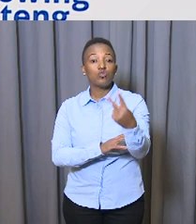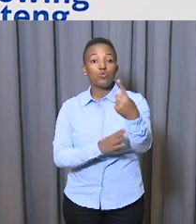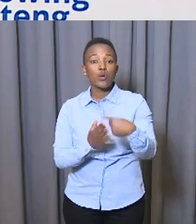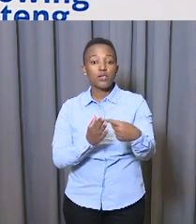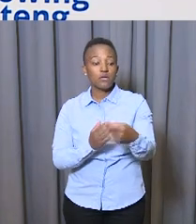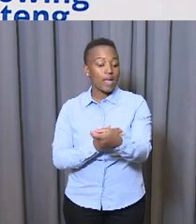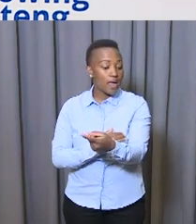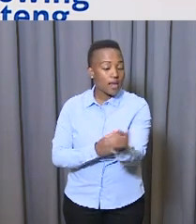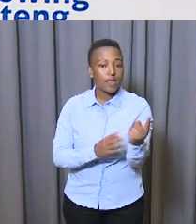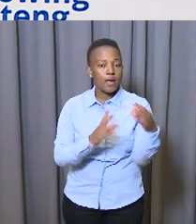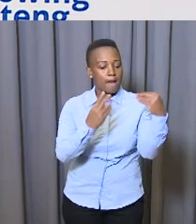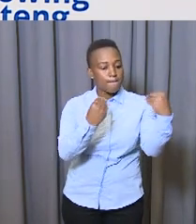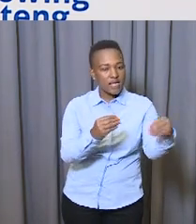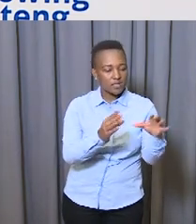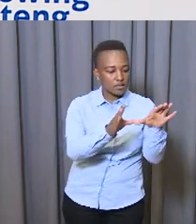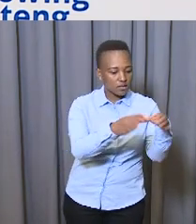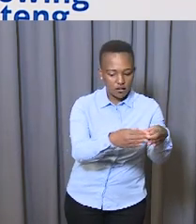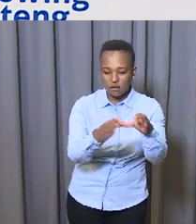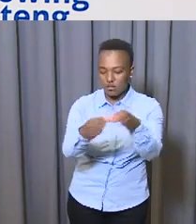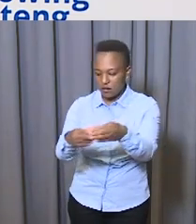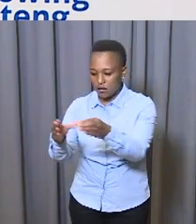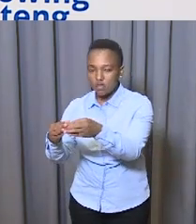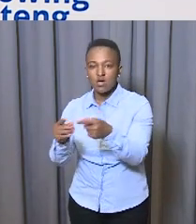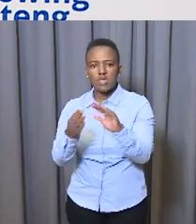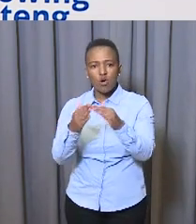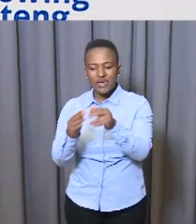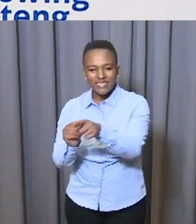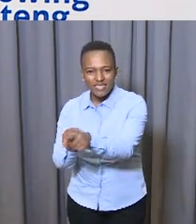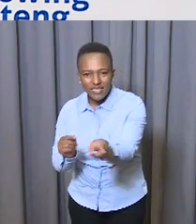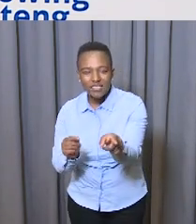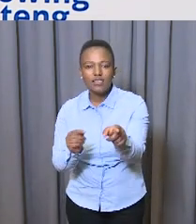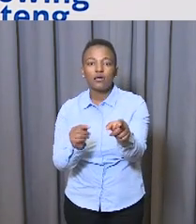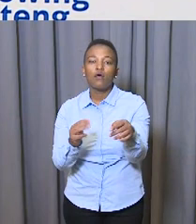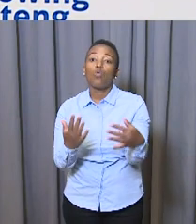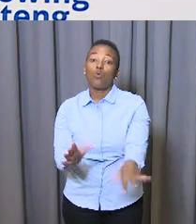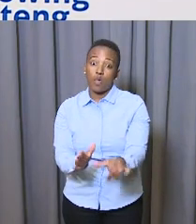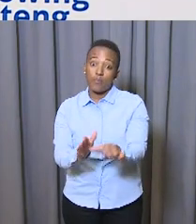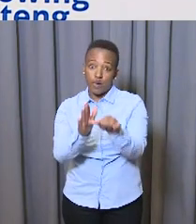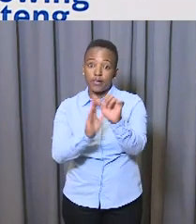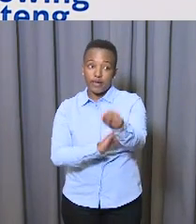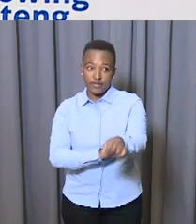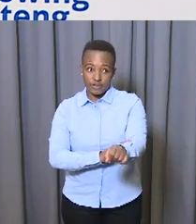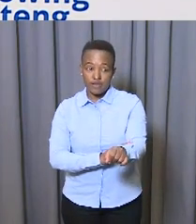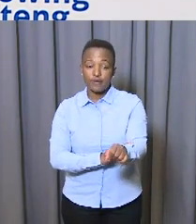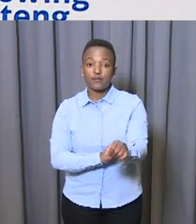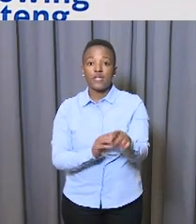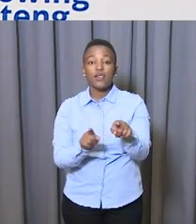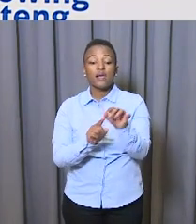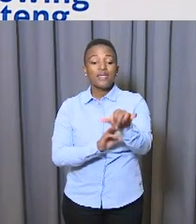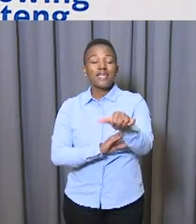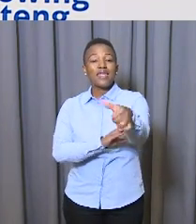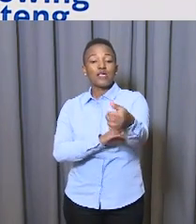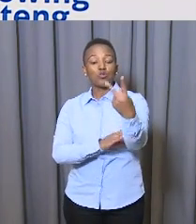be complying, community level, the next 2 weeks are crucial. The next 2 weeks are also crucial for us. We